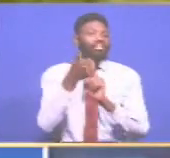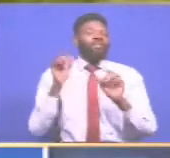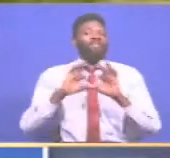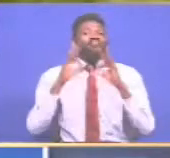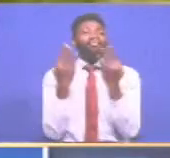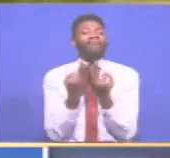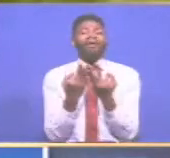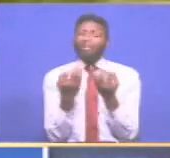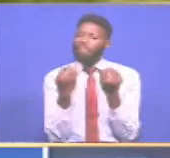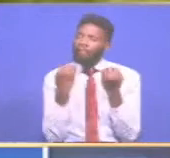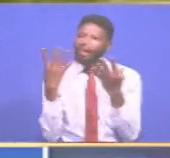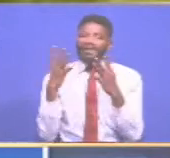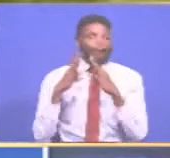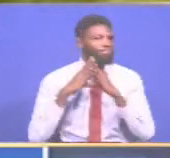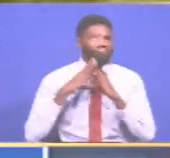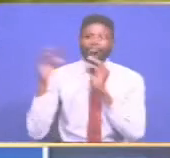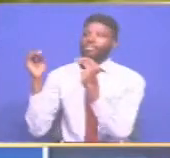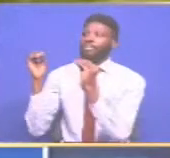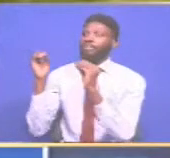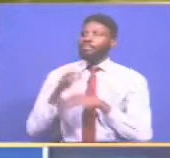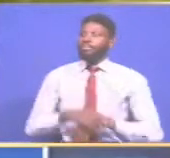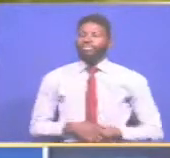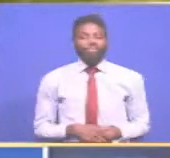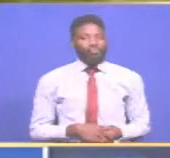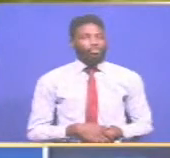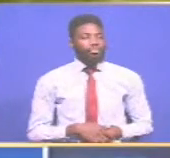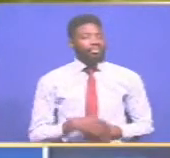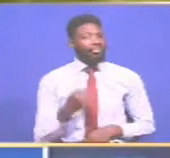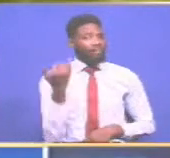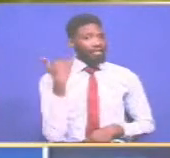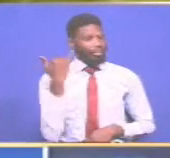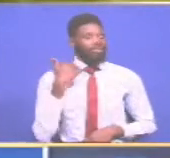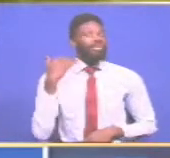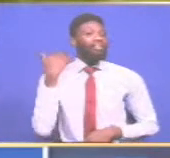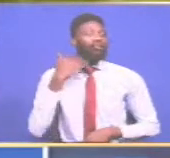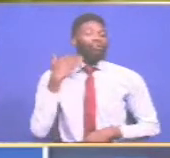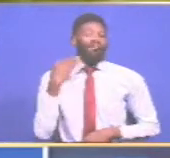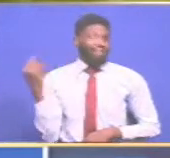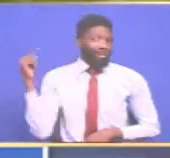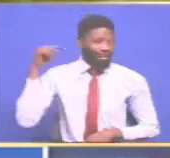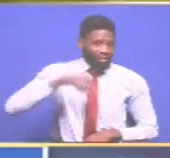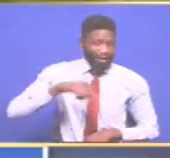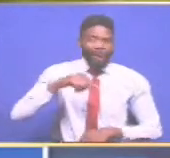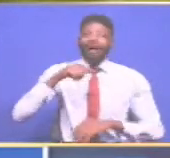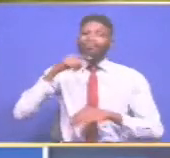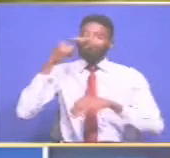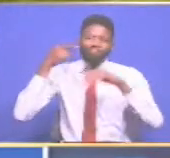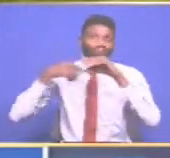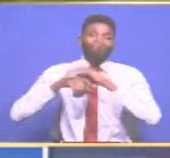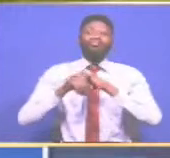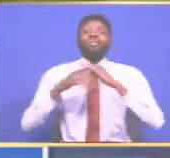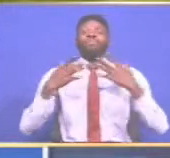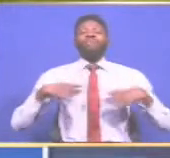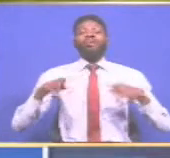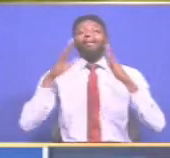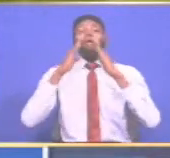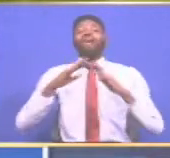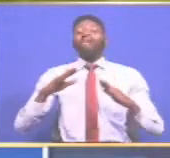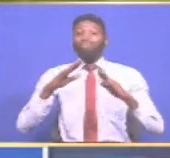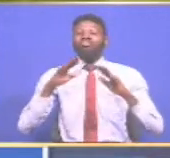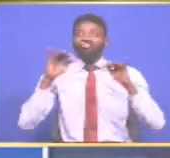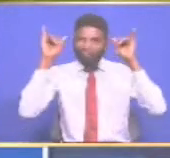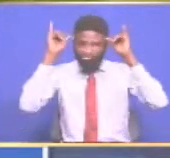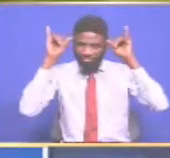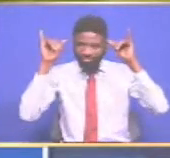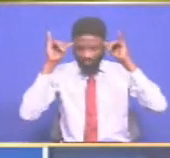hii maneno imekuwa mbaya. Jana wakora walikuja mpaka hapa wakahamia mpaka masenta mpaka kwa nyumba ya watu, alafu wakaenda na ng'ombe.